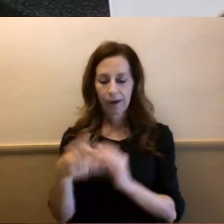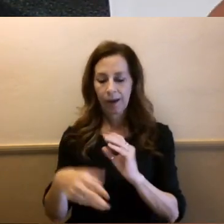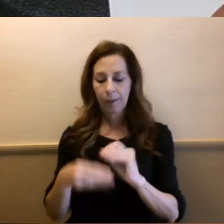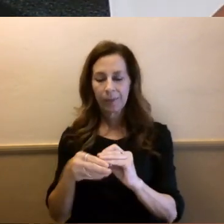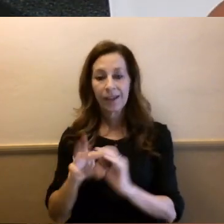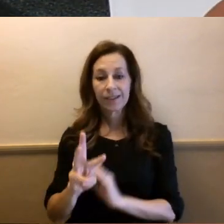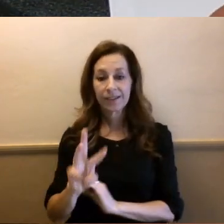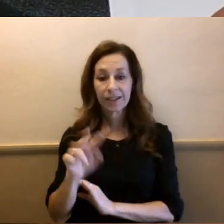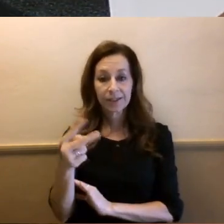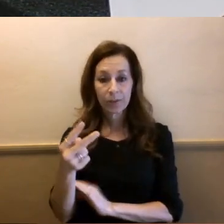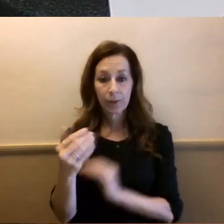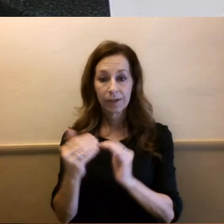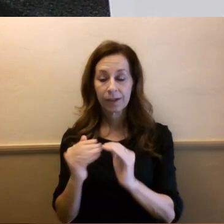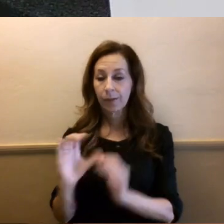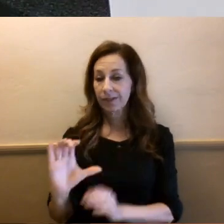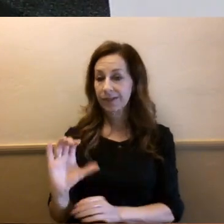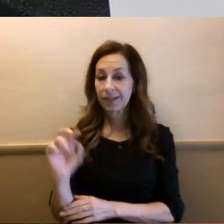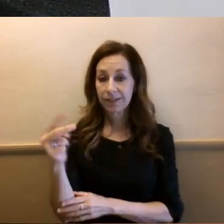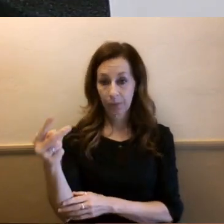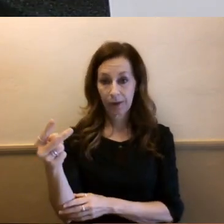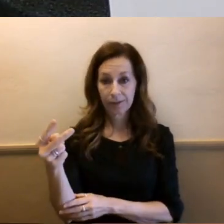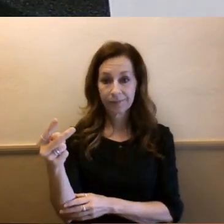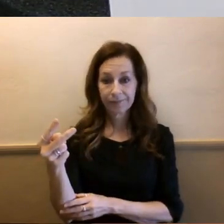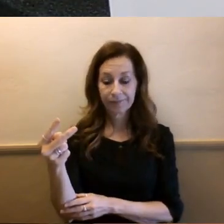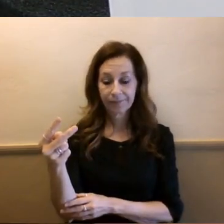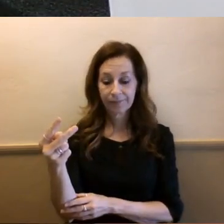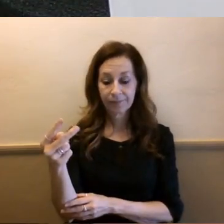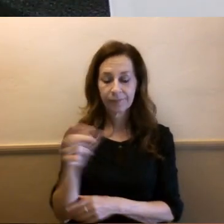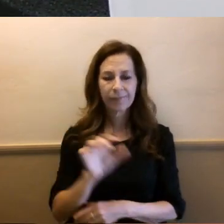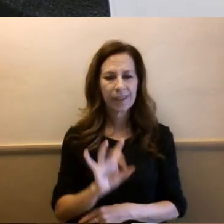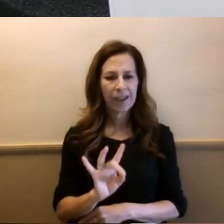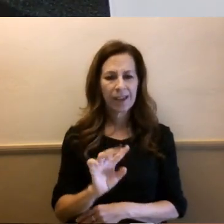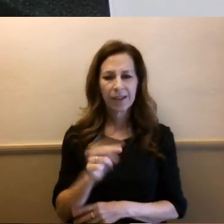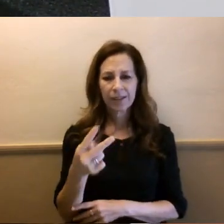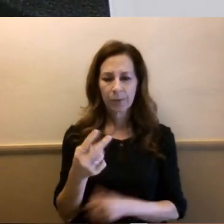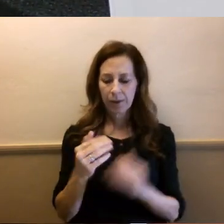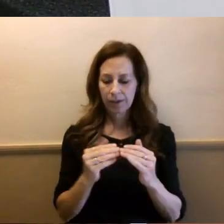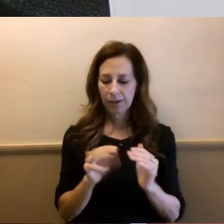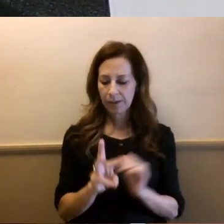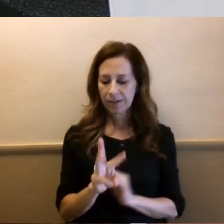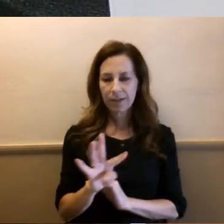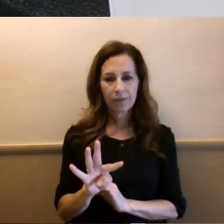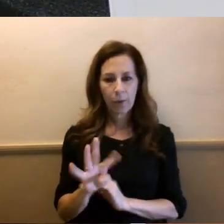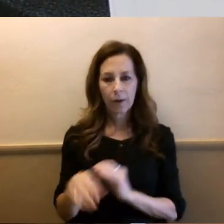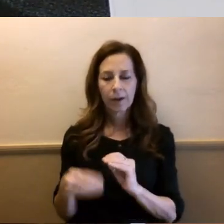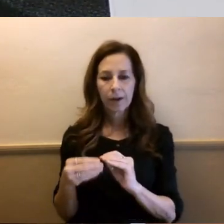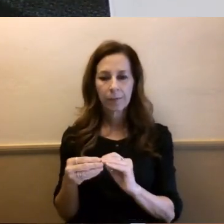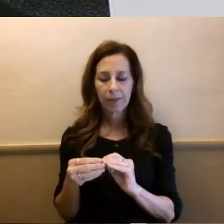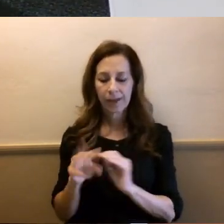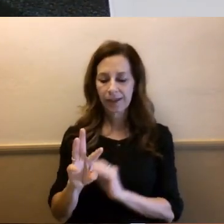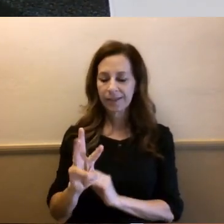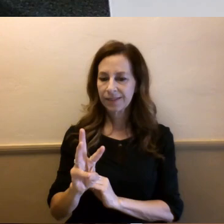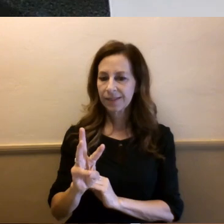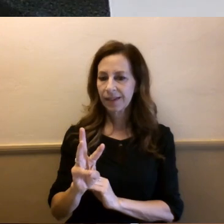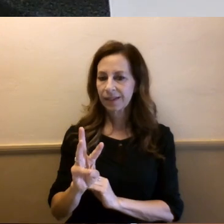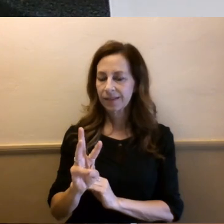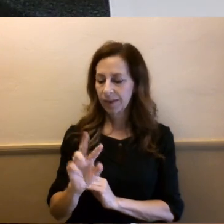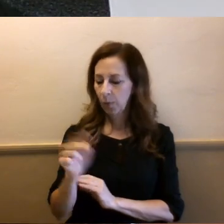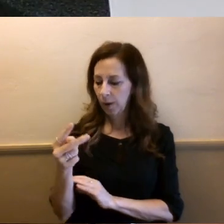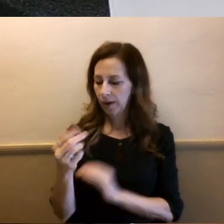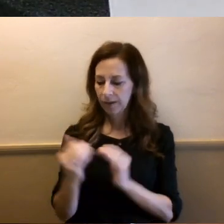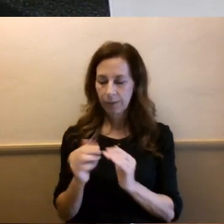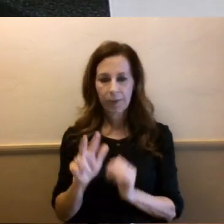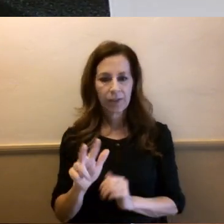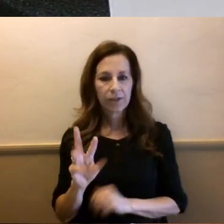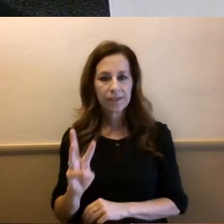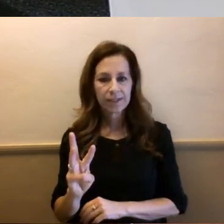plus 6 squared equals C squared. 8 squared is 64 plus 6 squared, which